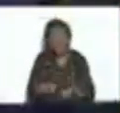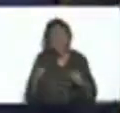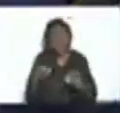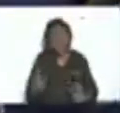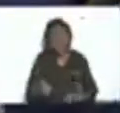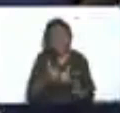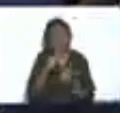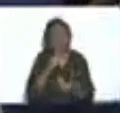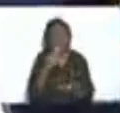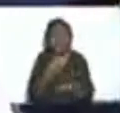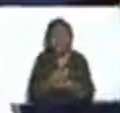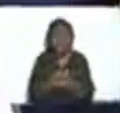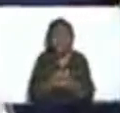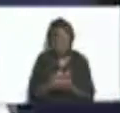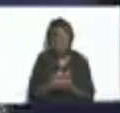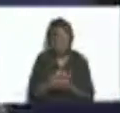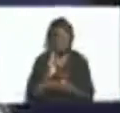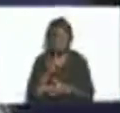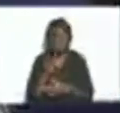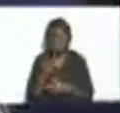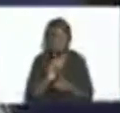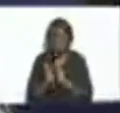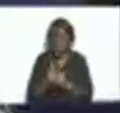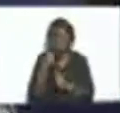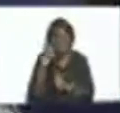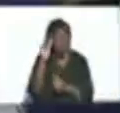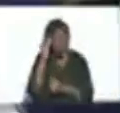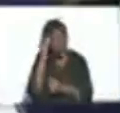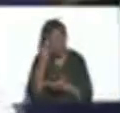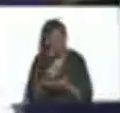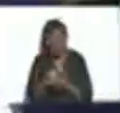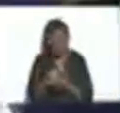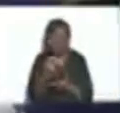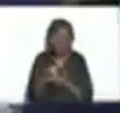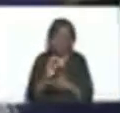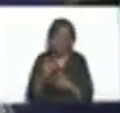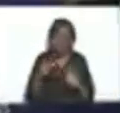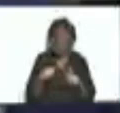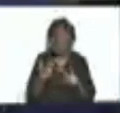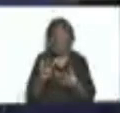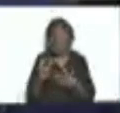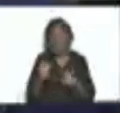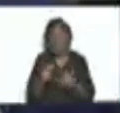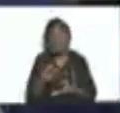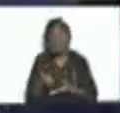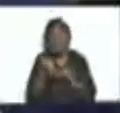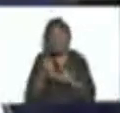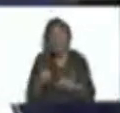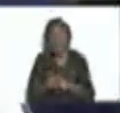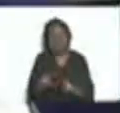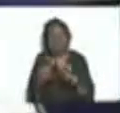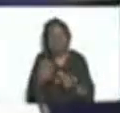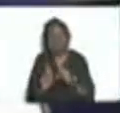government agencies that have to compete for government funds. So the funds that we use, we try to help as many people as we can as quickly as possible. But of course, you can't